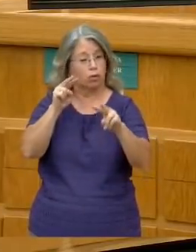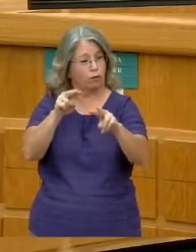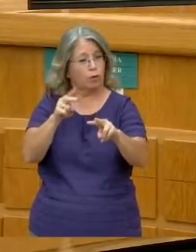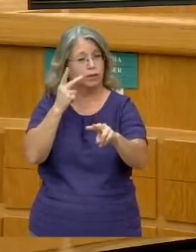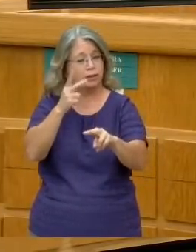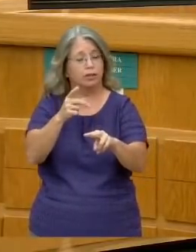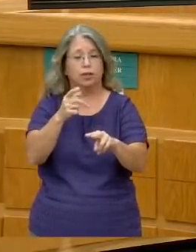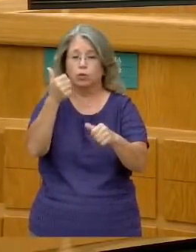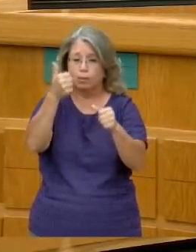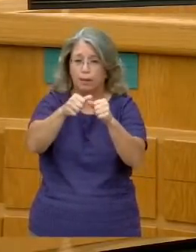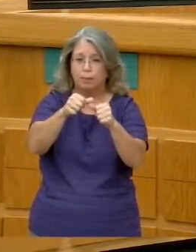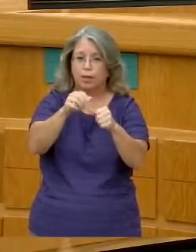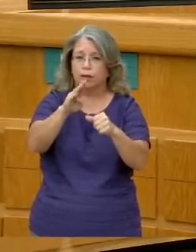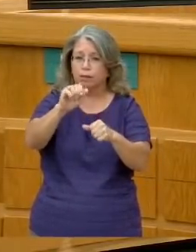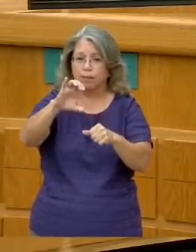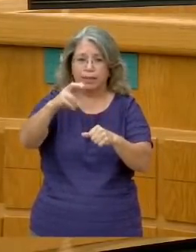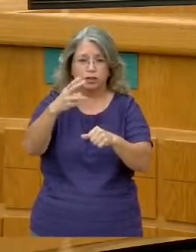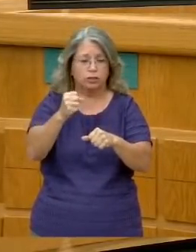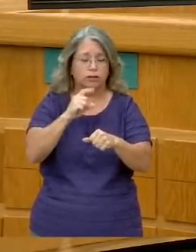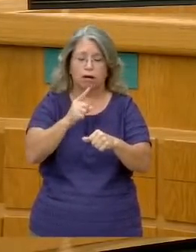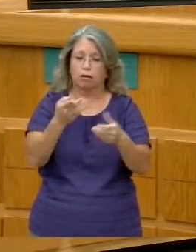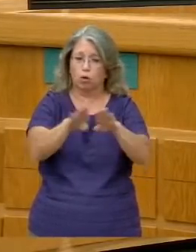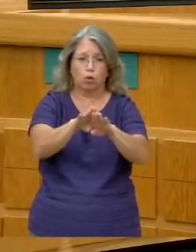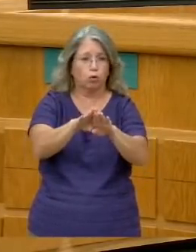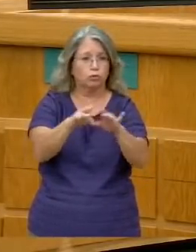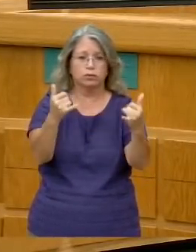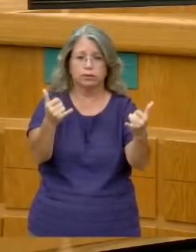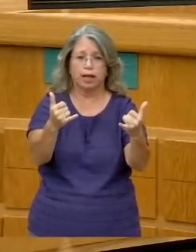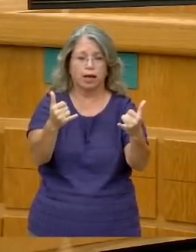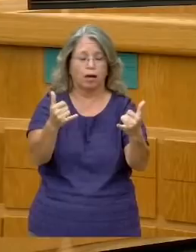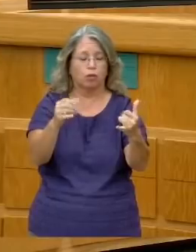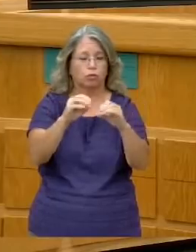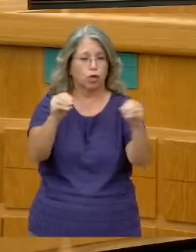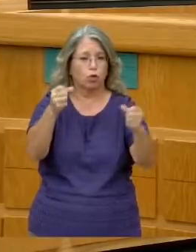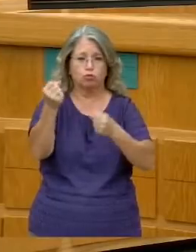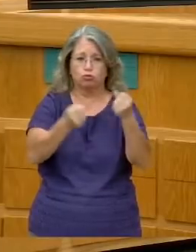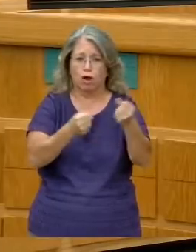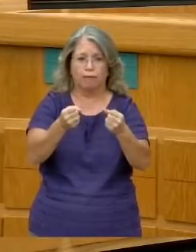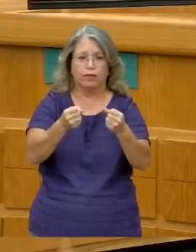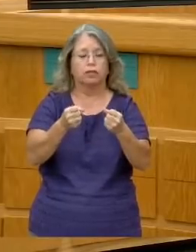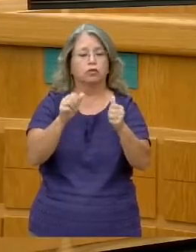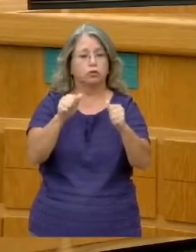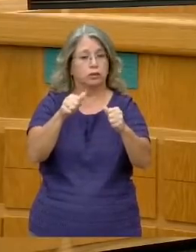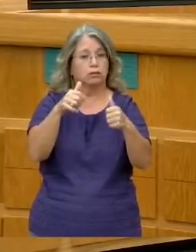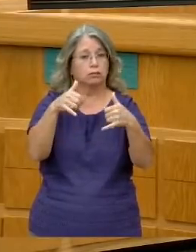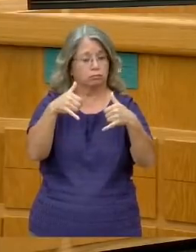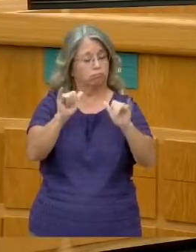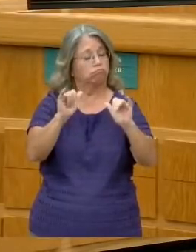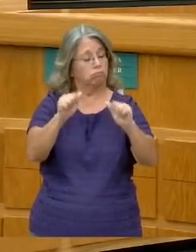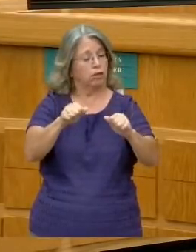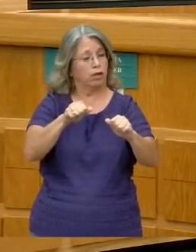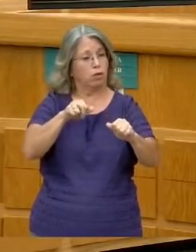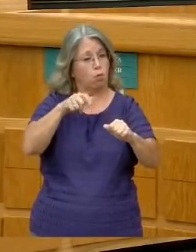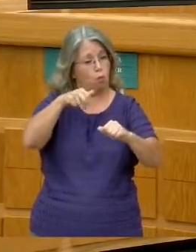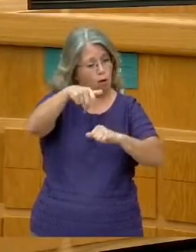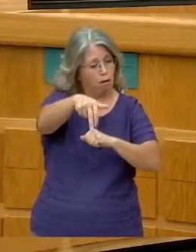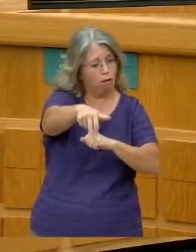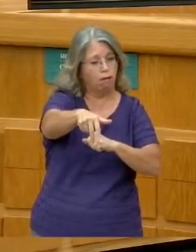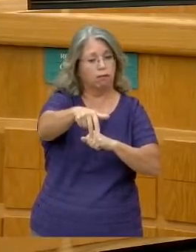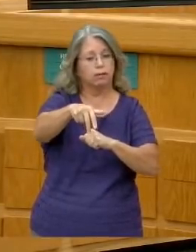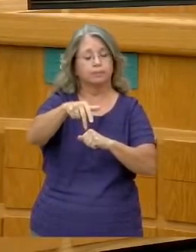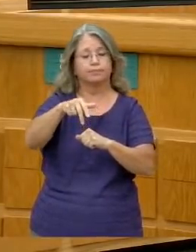that the beaches are basically, in effect, closed now to vehicular traffic. You can still have access. And the concern